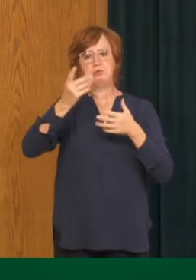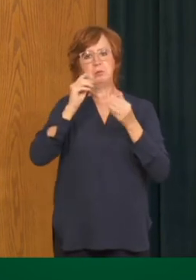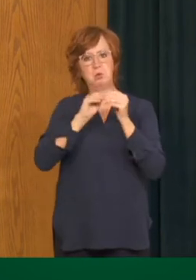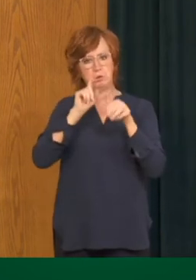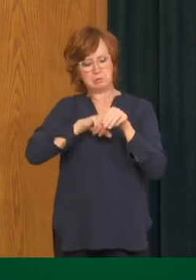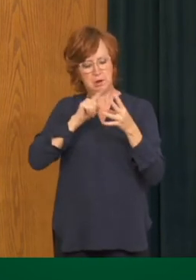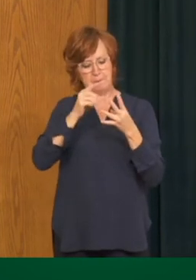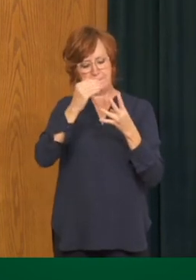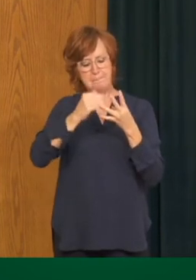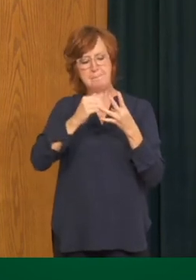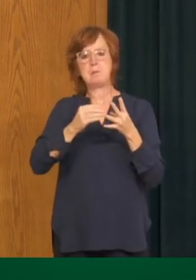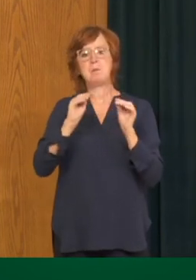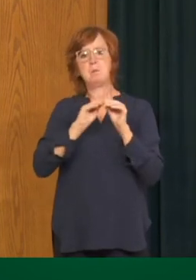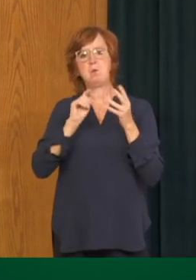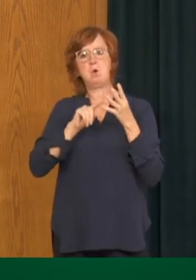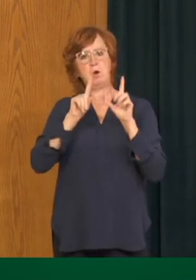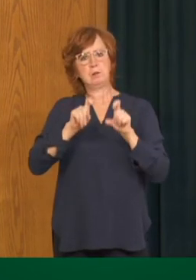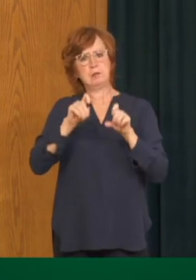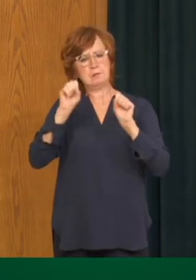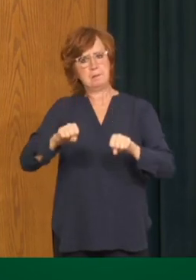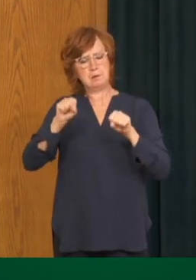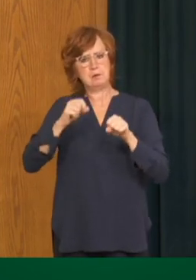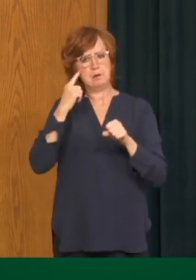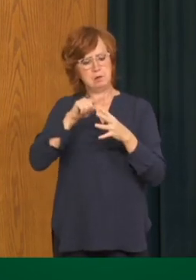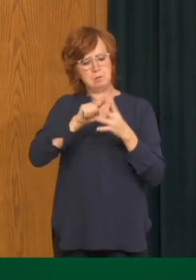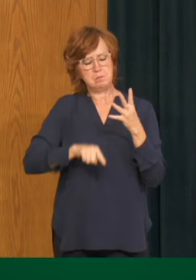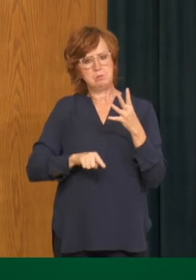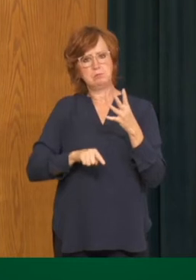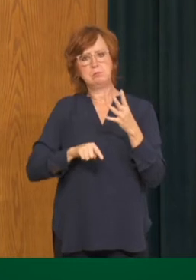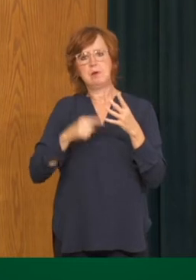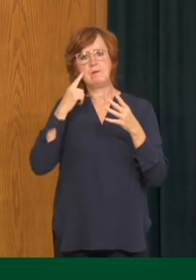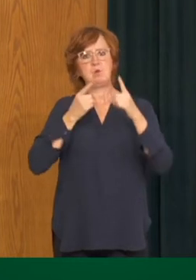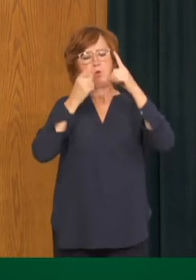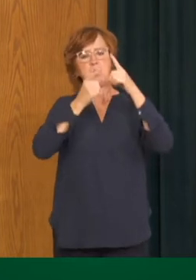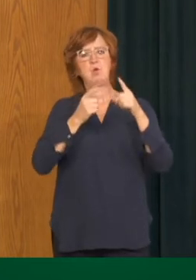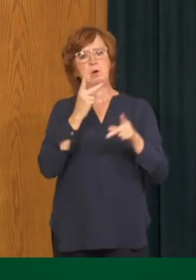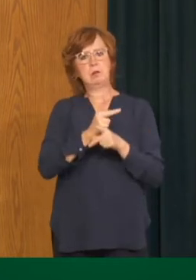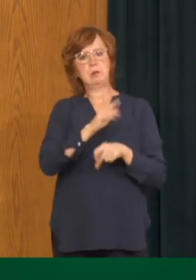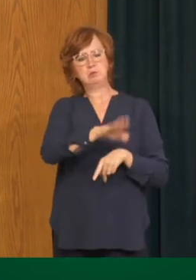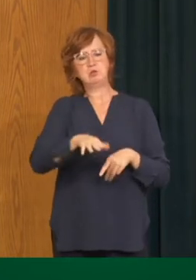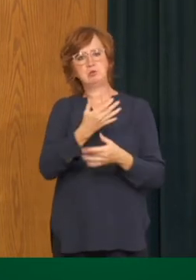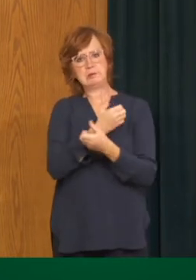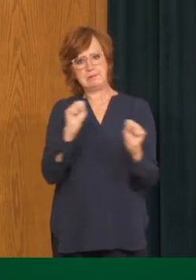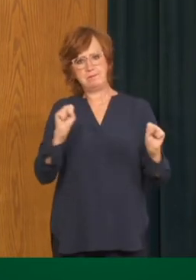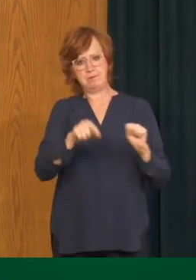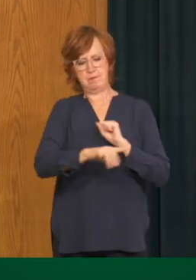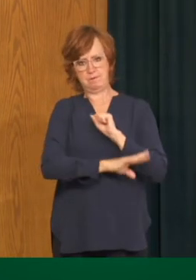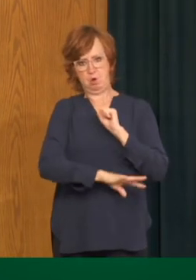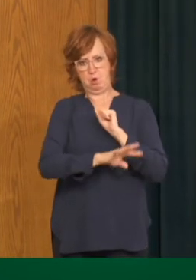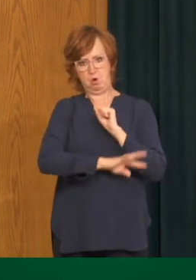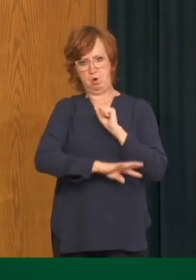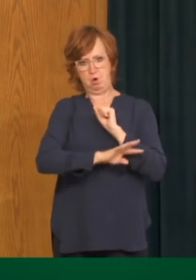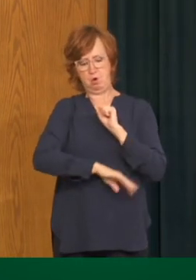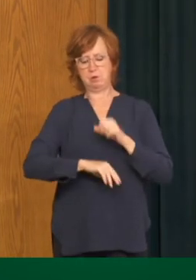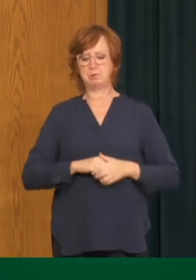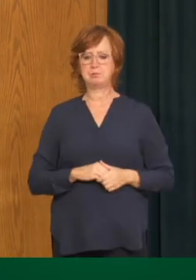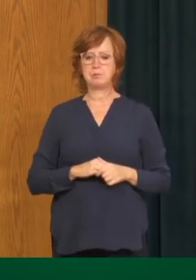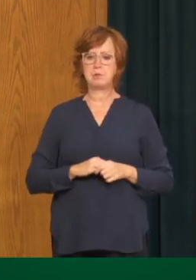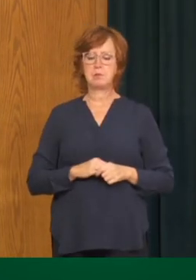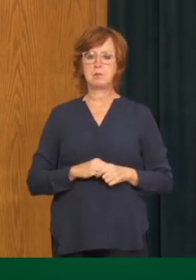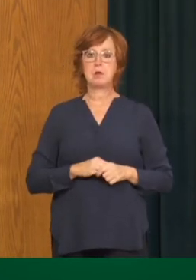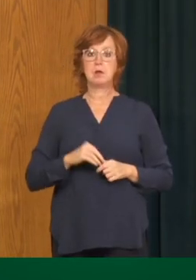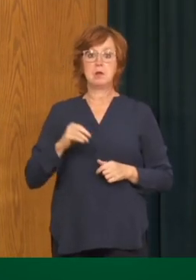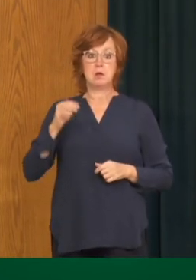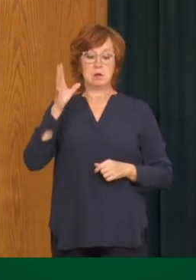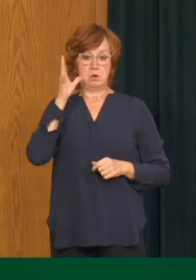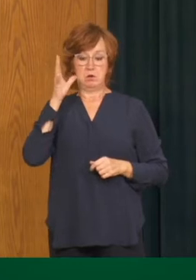testing capacity to ensure a safe return to school this fall. As you know, the province has provided the overall guidelines